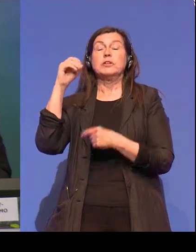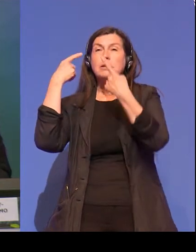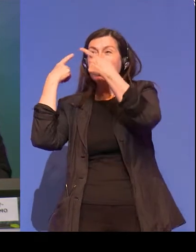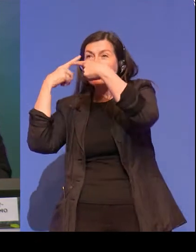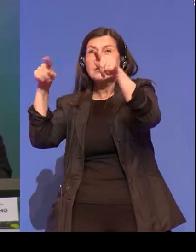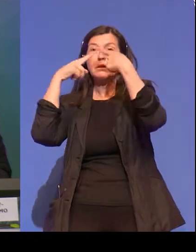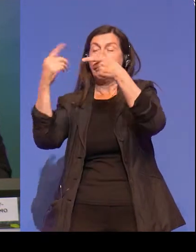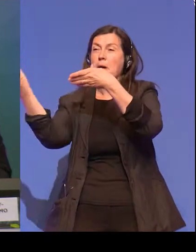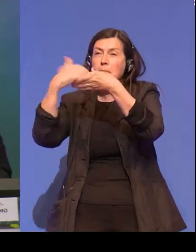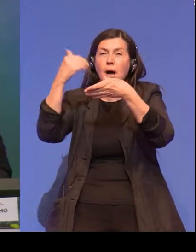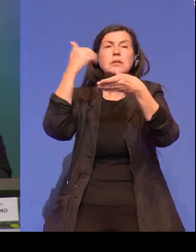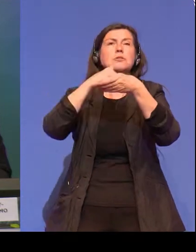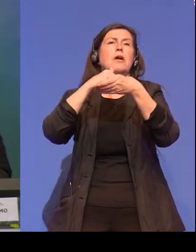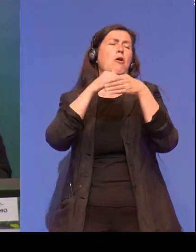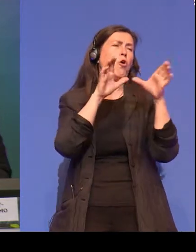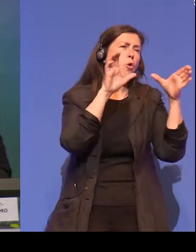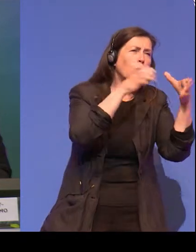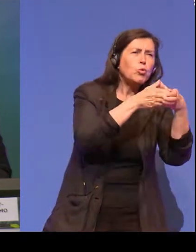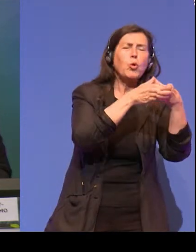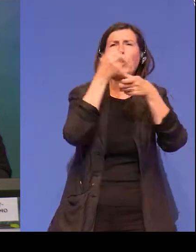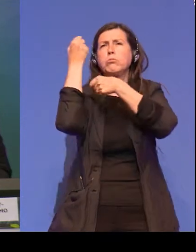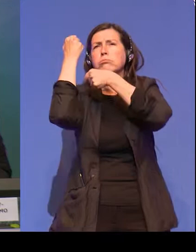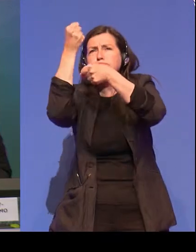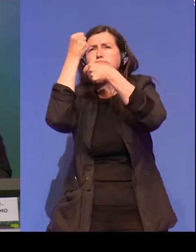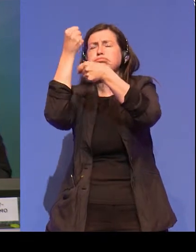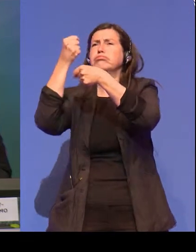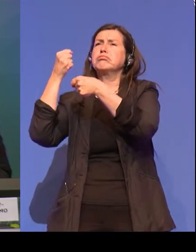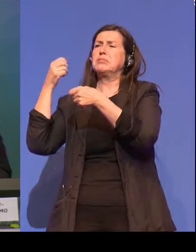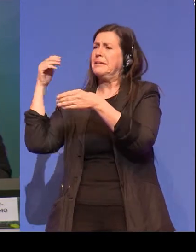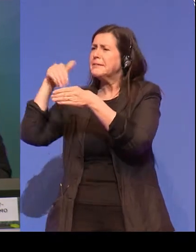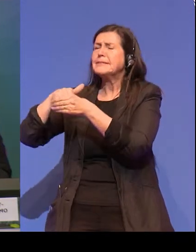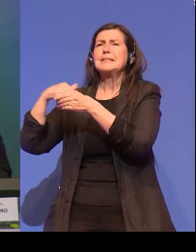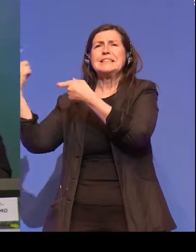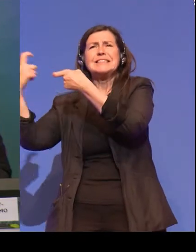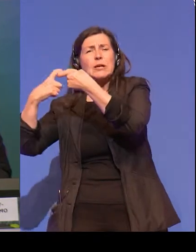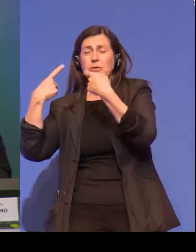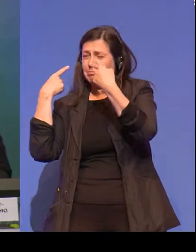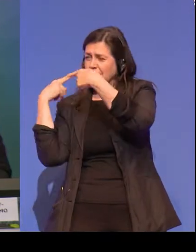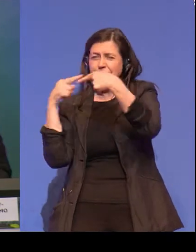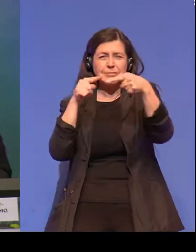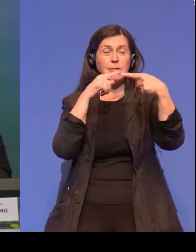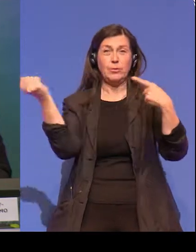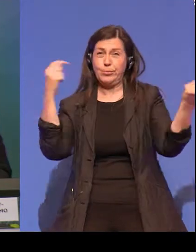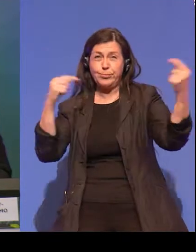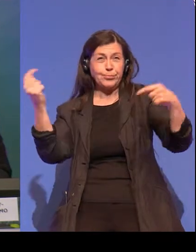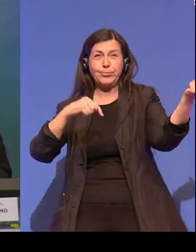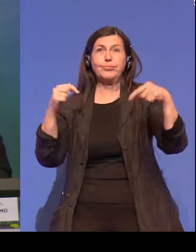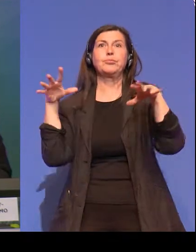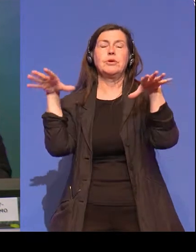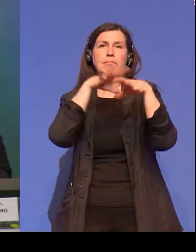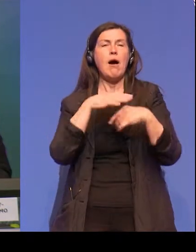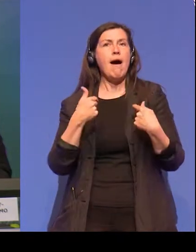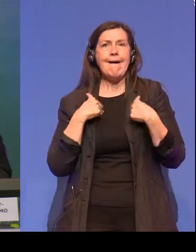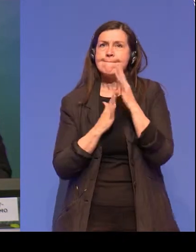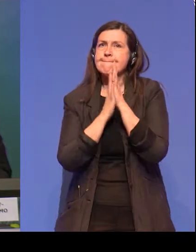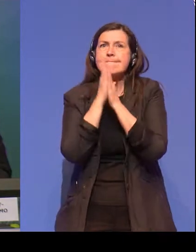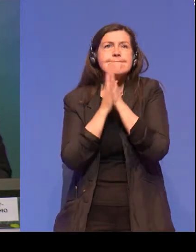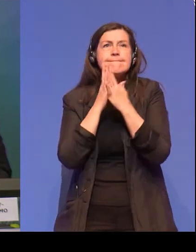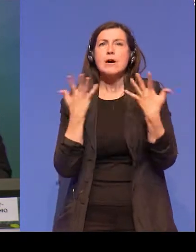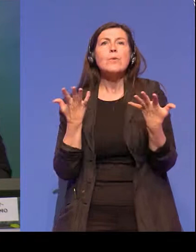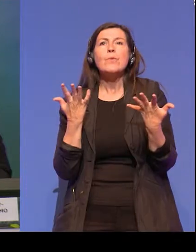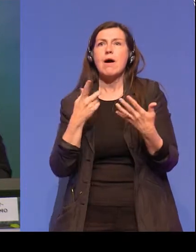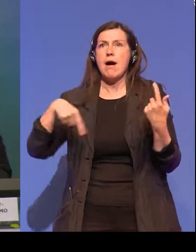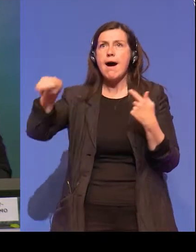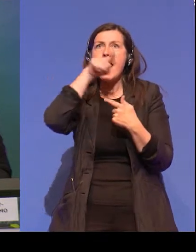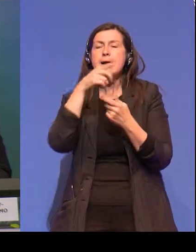sectors, groups, and stakeholders. I look forward to the innovative idea and new approaches that